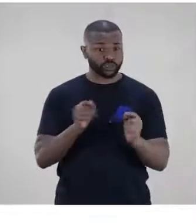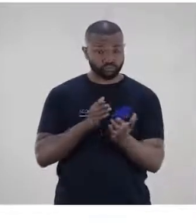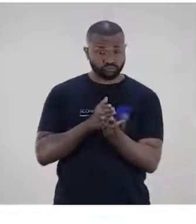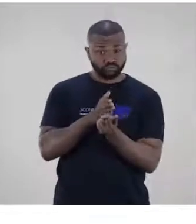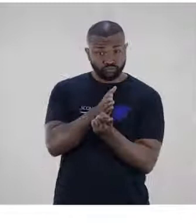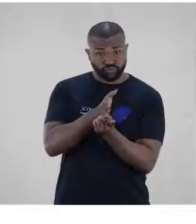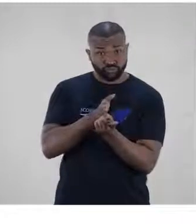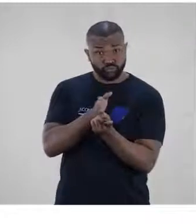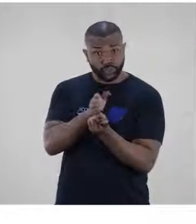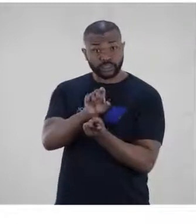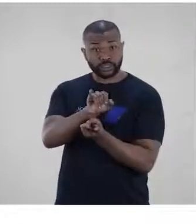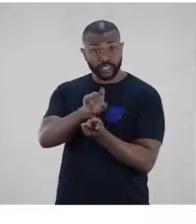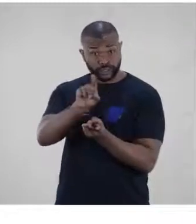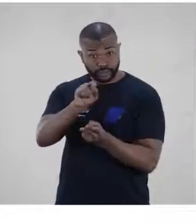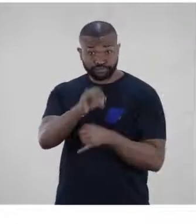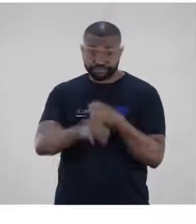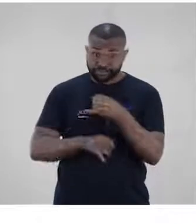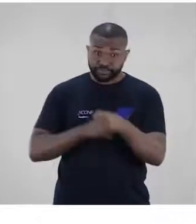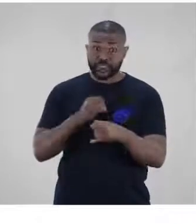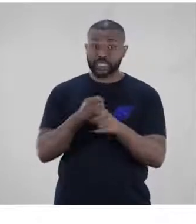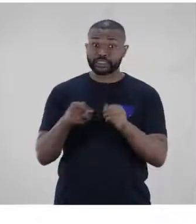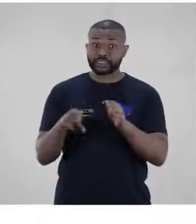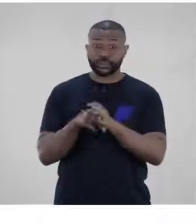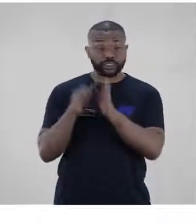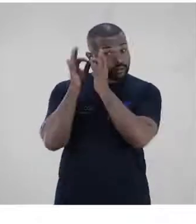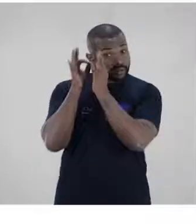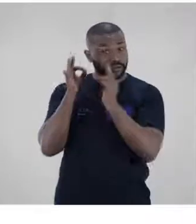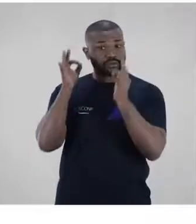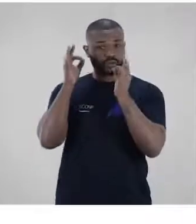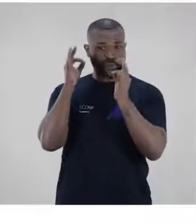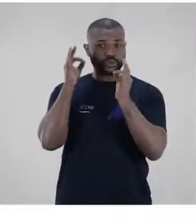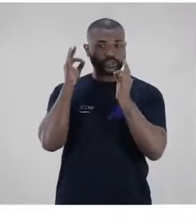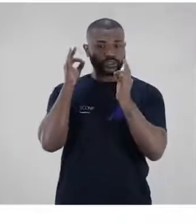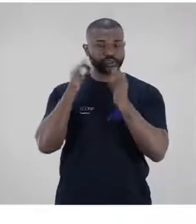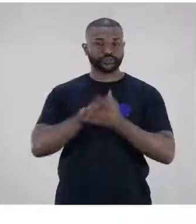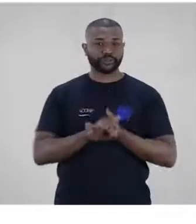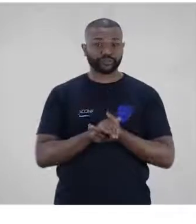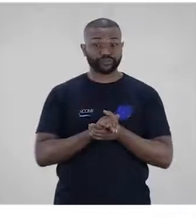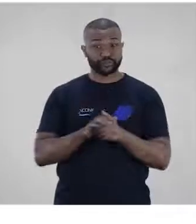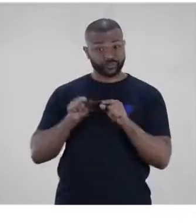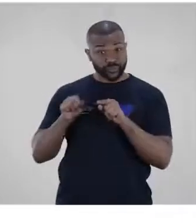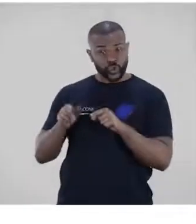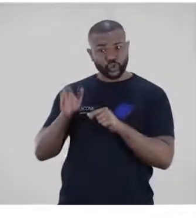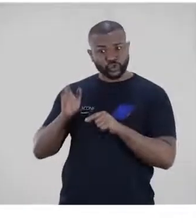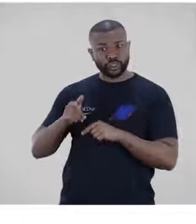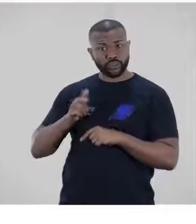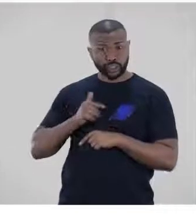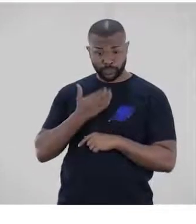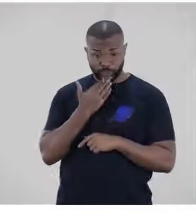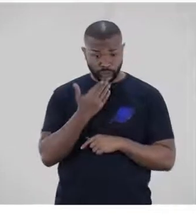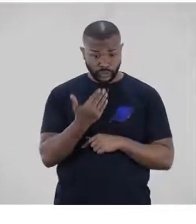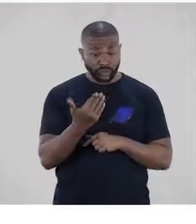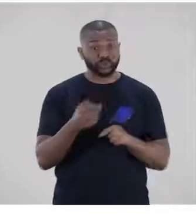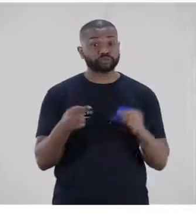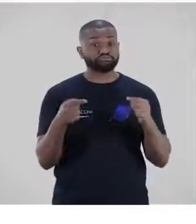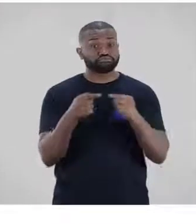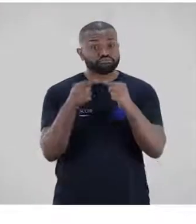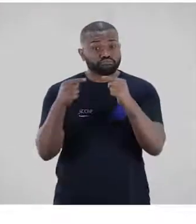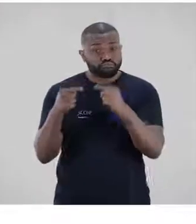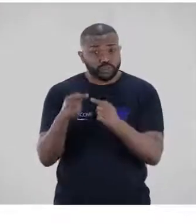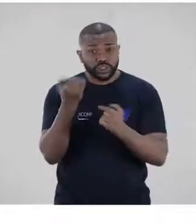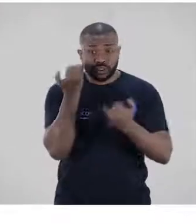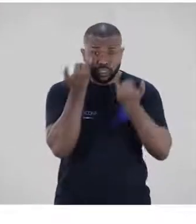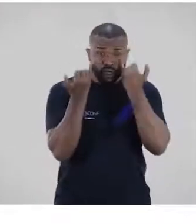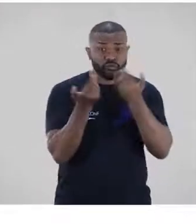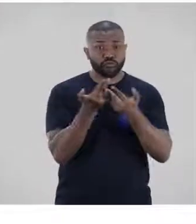the call center, and it would aggregate that and would kind of synchronize that data and provide it as daily snapshots,